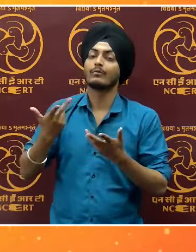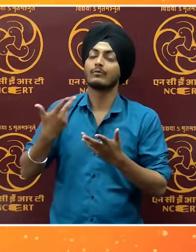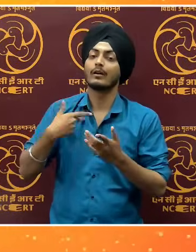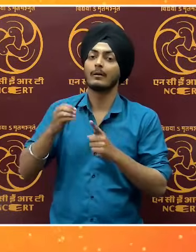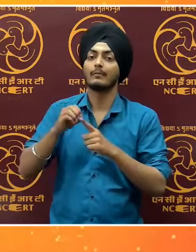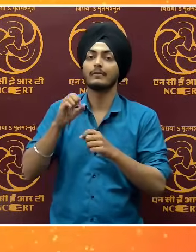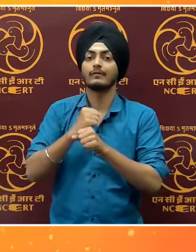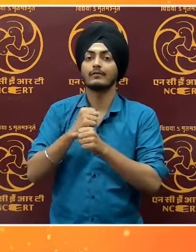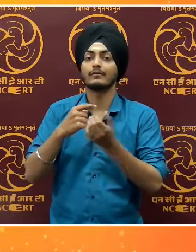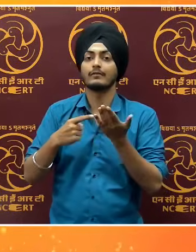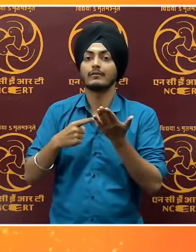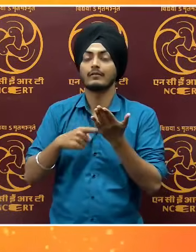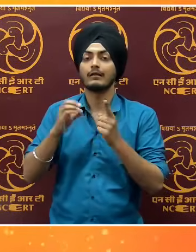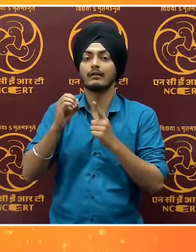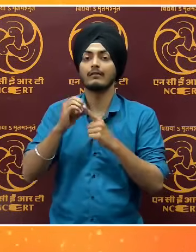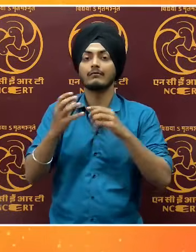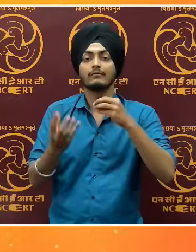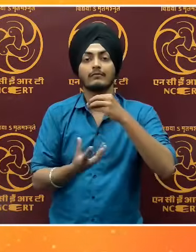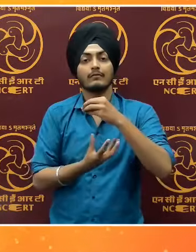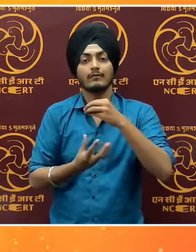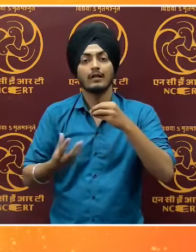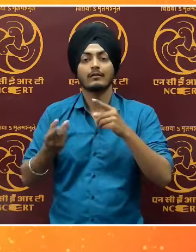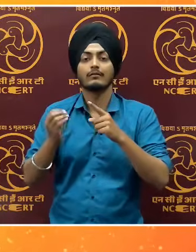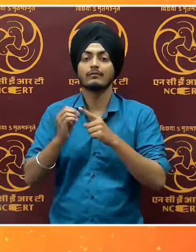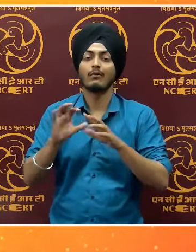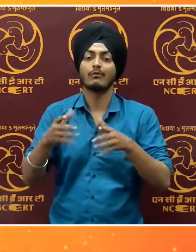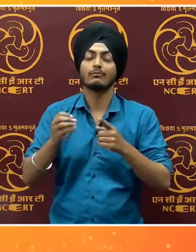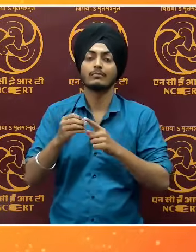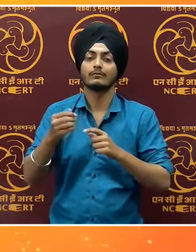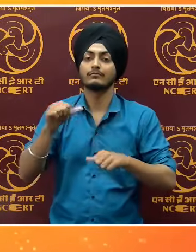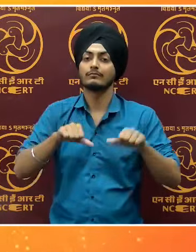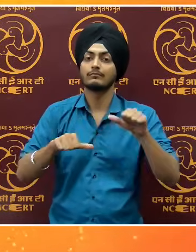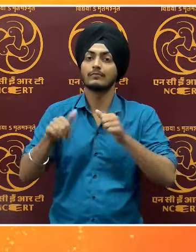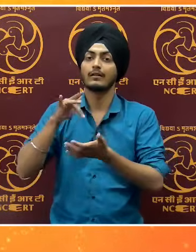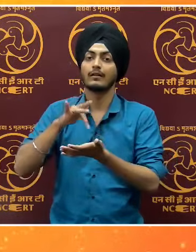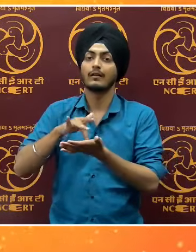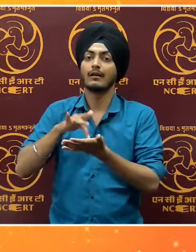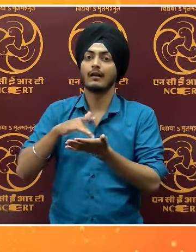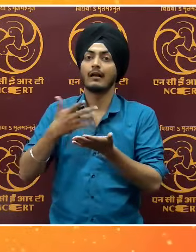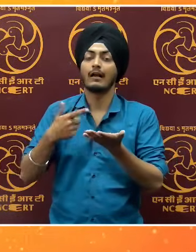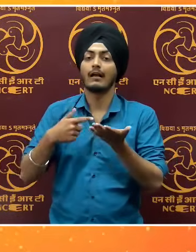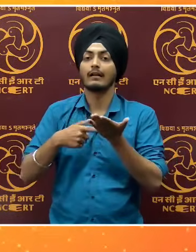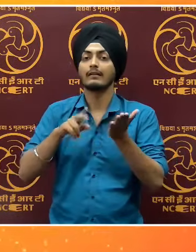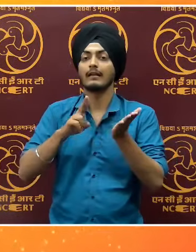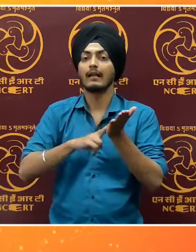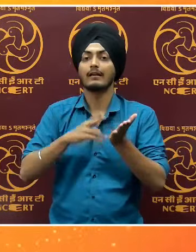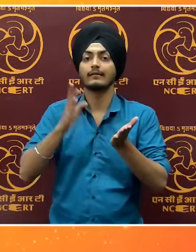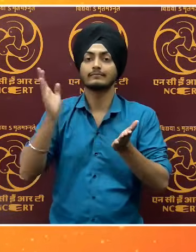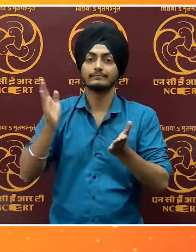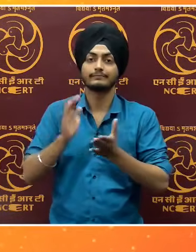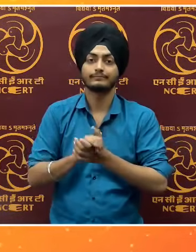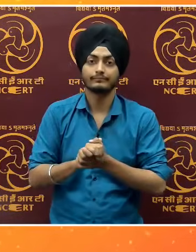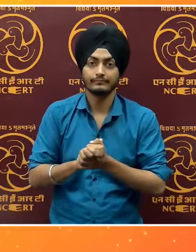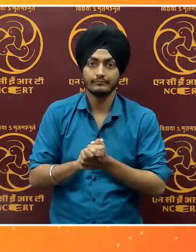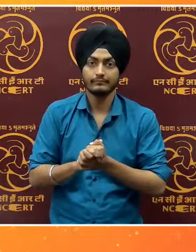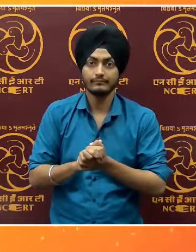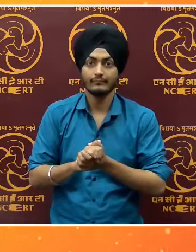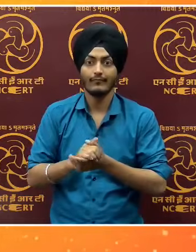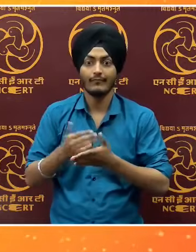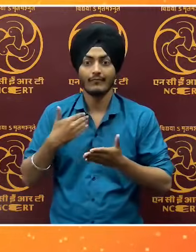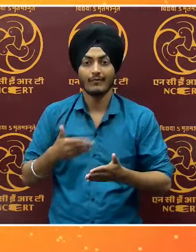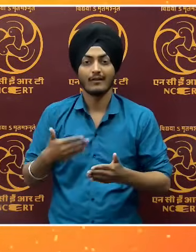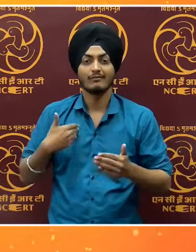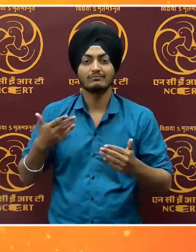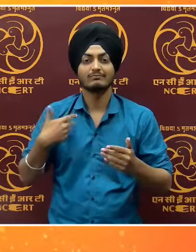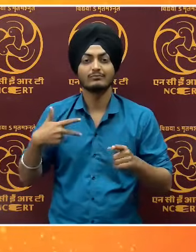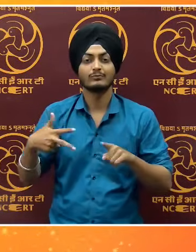Physics from Government Boys Higher Secondary School, Sayalgudi, Tamilnadu. So, I'm so sorry for